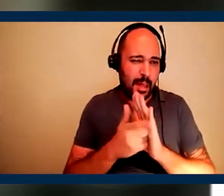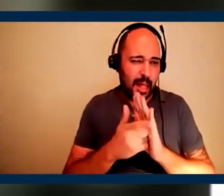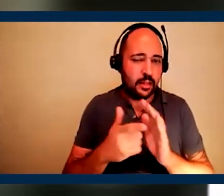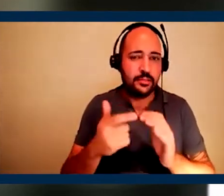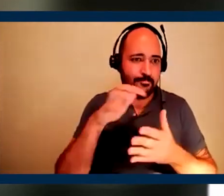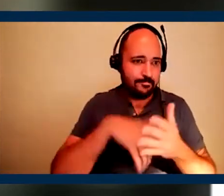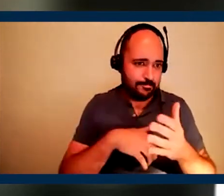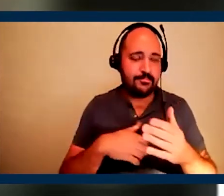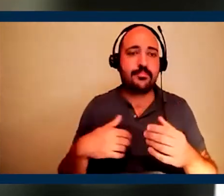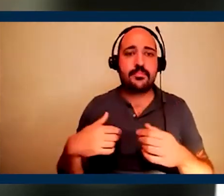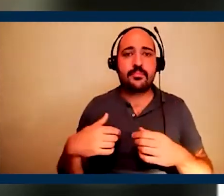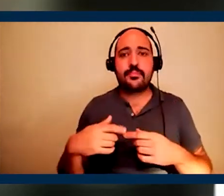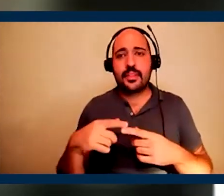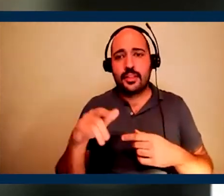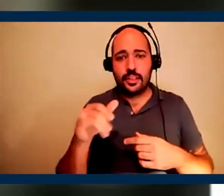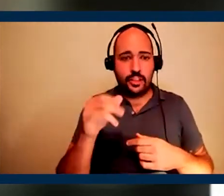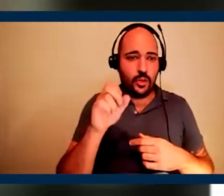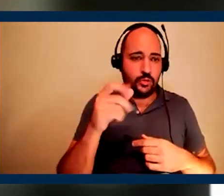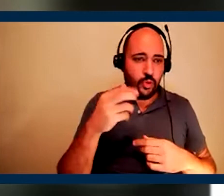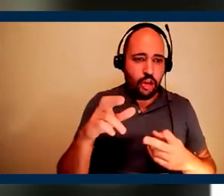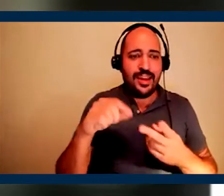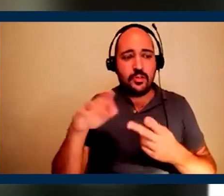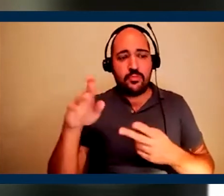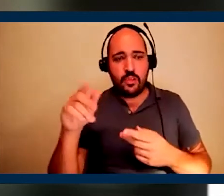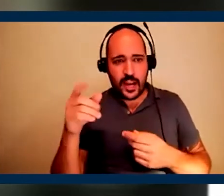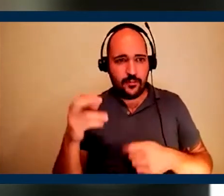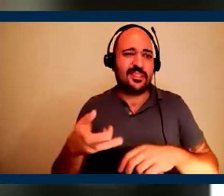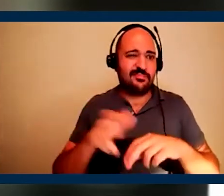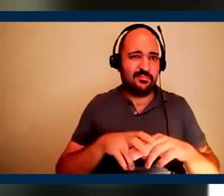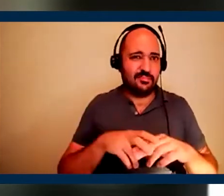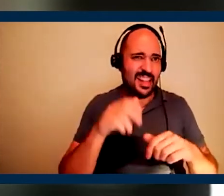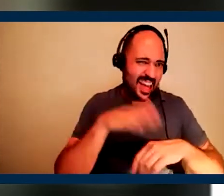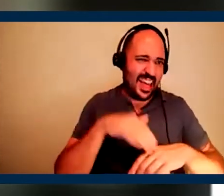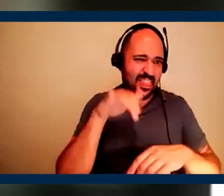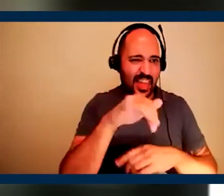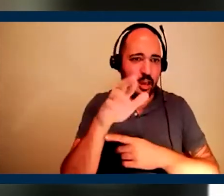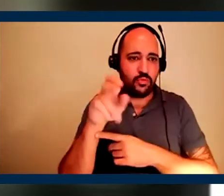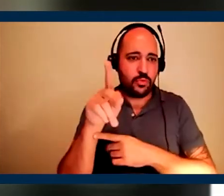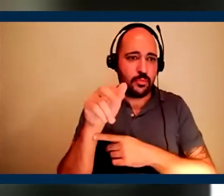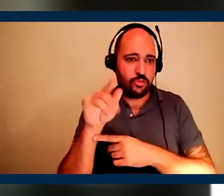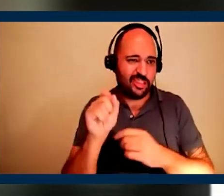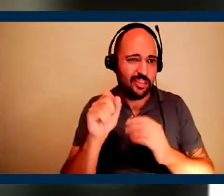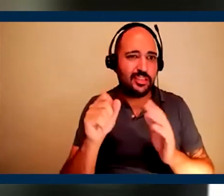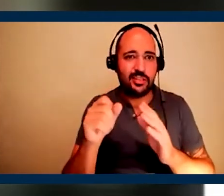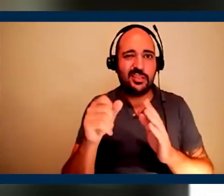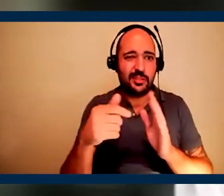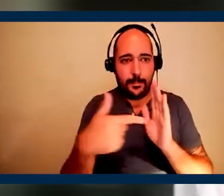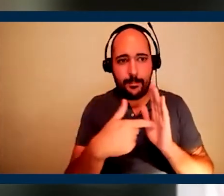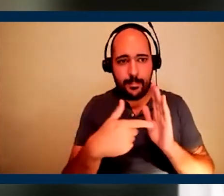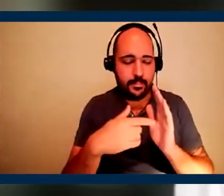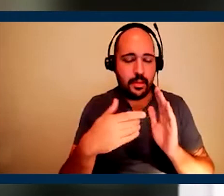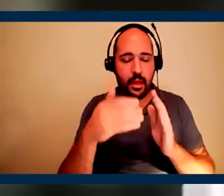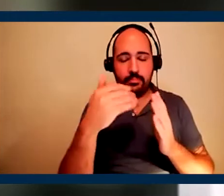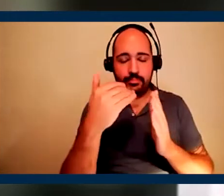and Senator Bradford sits on the reparations bill. I've been talking with Reggie consistently on that and making